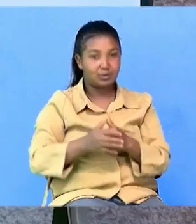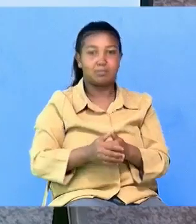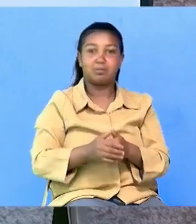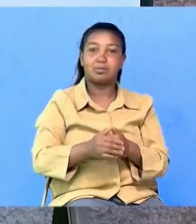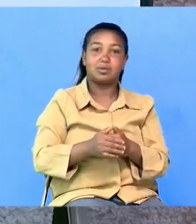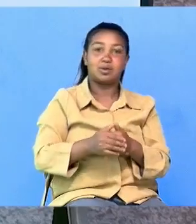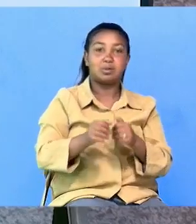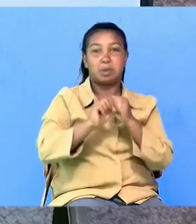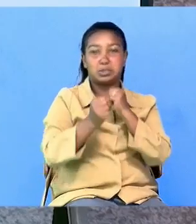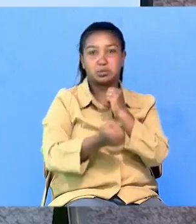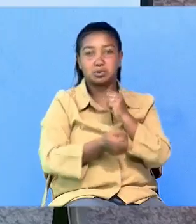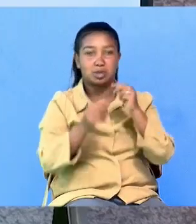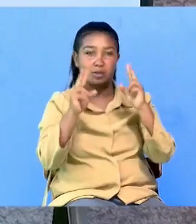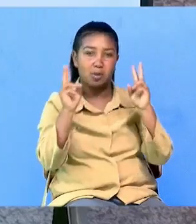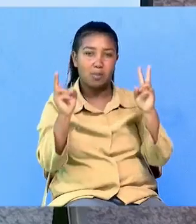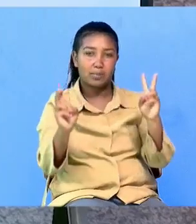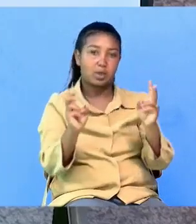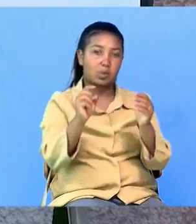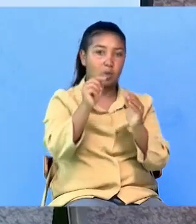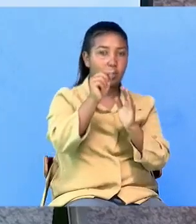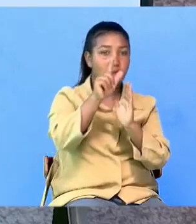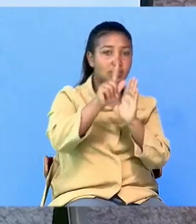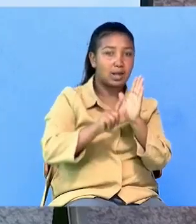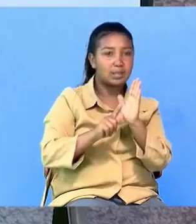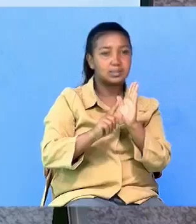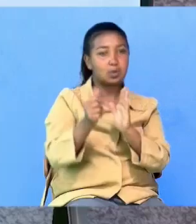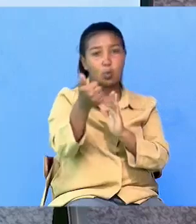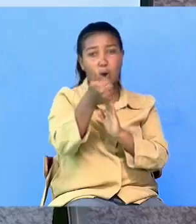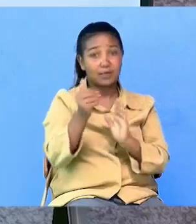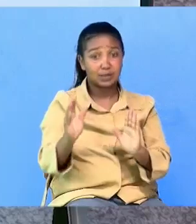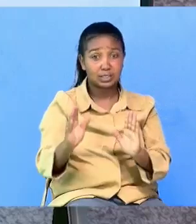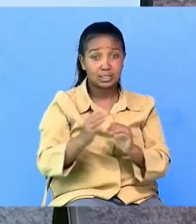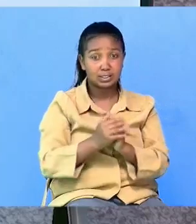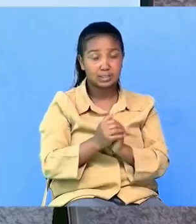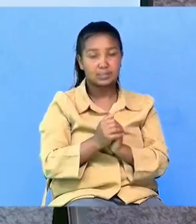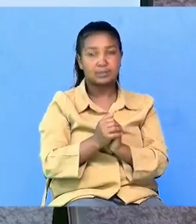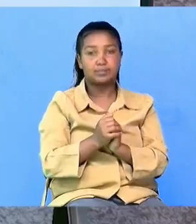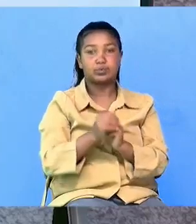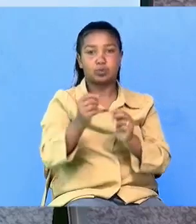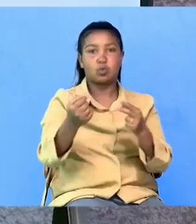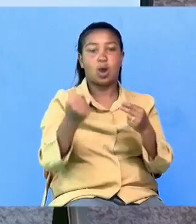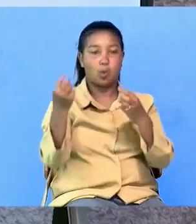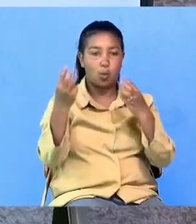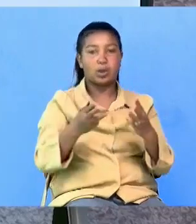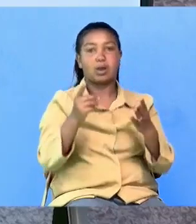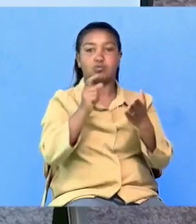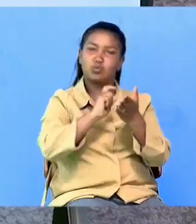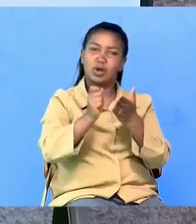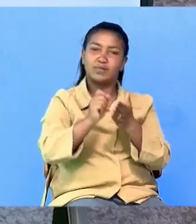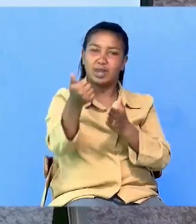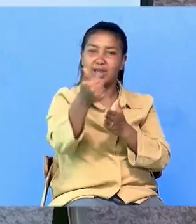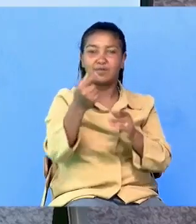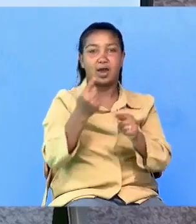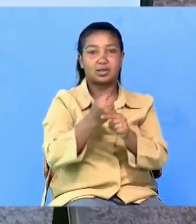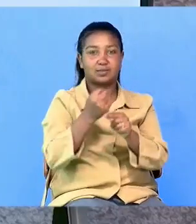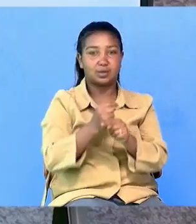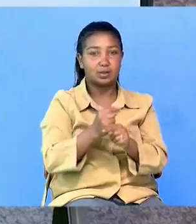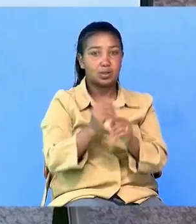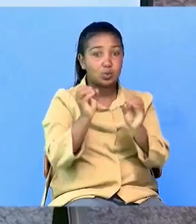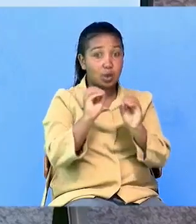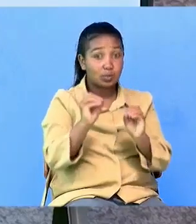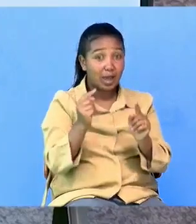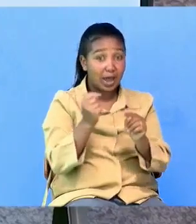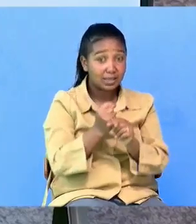topic, regarding the lesson, whatever it is, okay? You are welcome to write every activities. Without